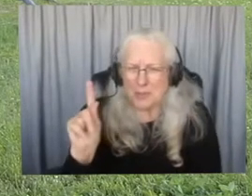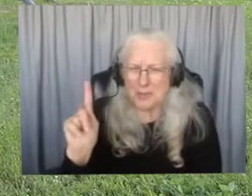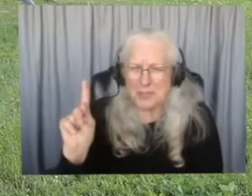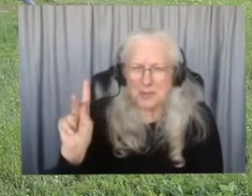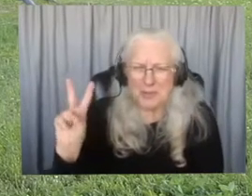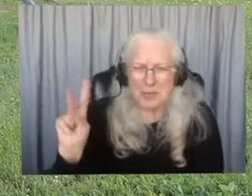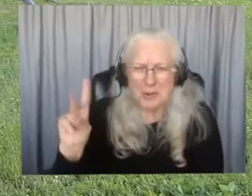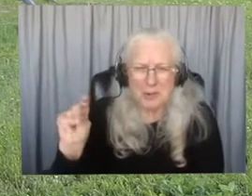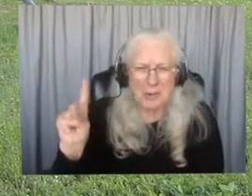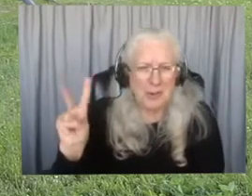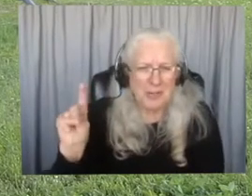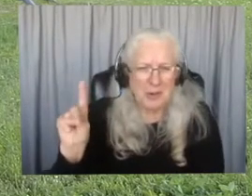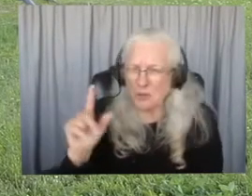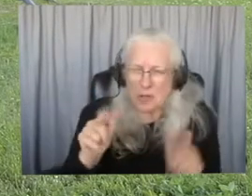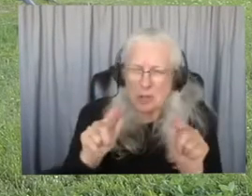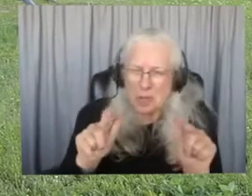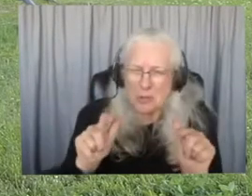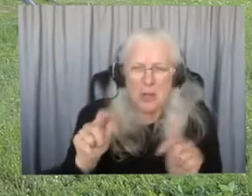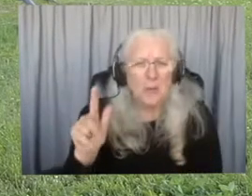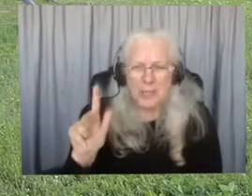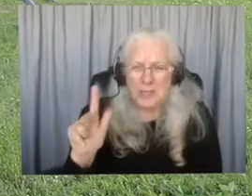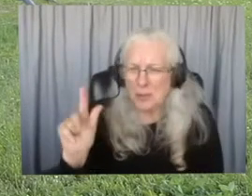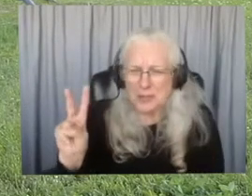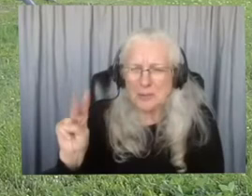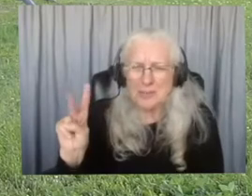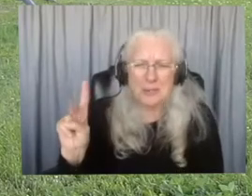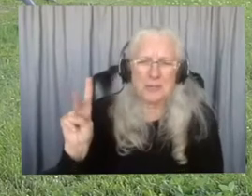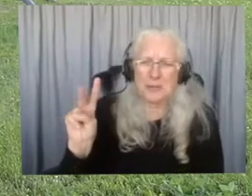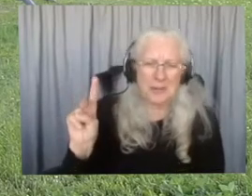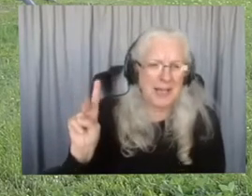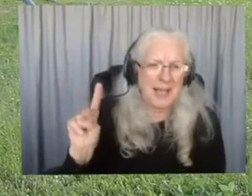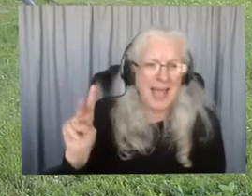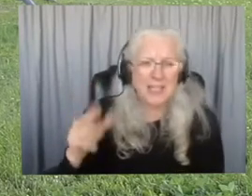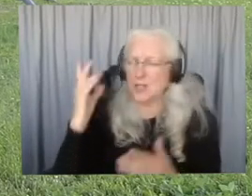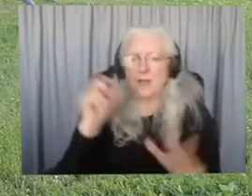go. One, two, one, two, one, two, one, two, one, two, one, two, one, two, one, two, one, two, one, two, and freeze.